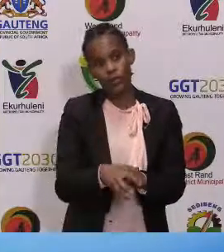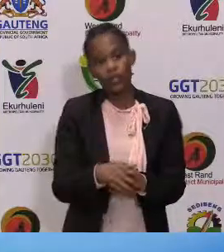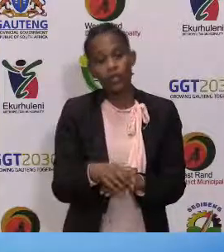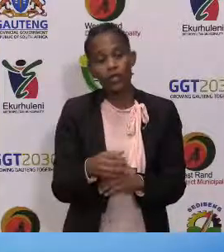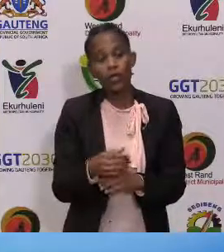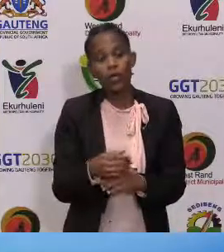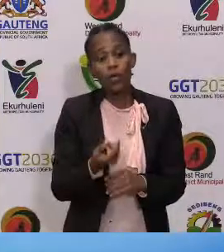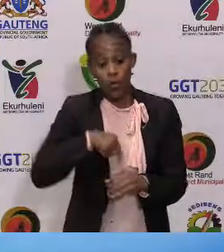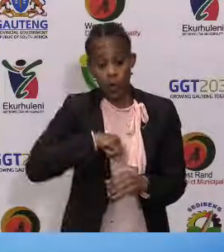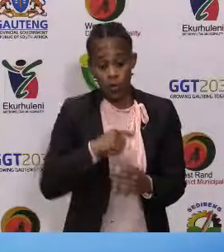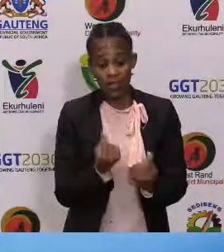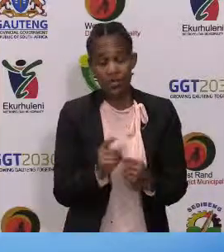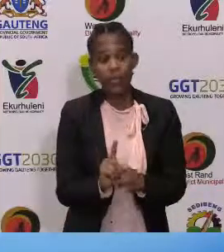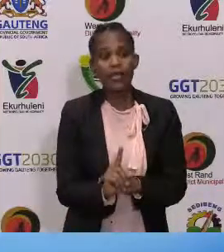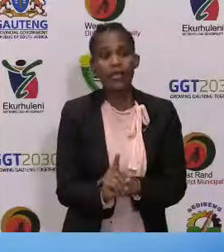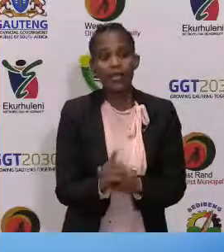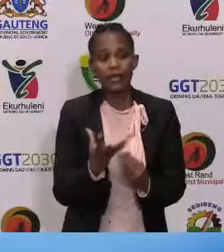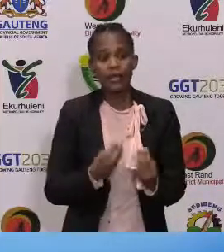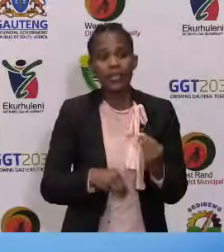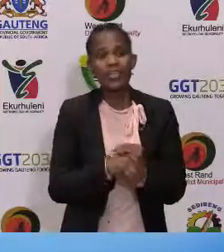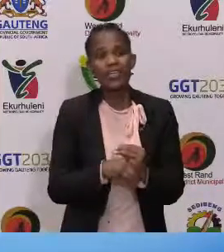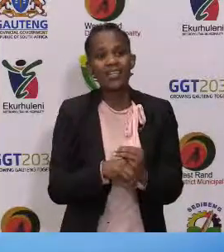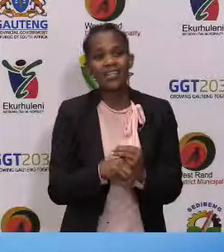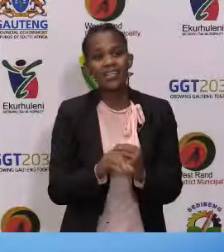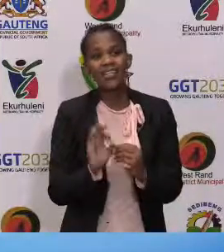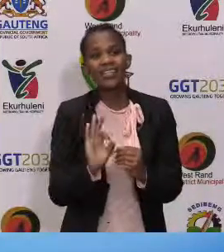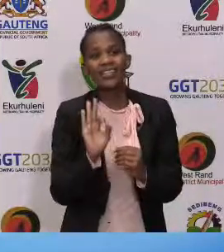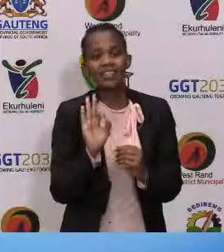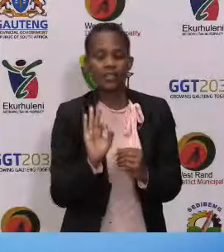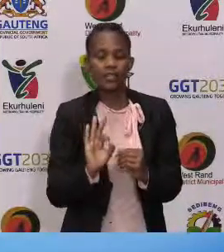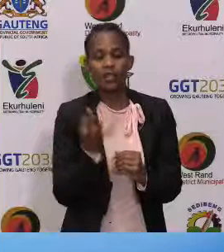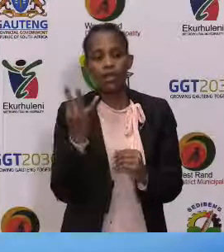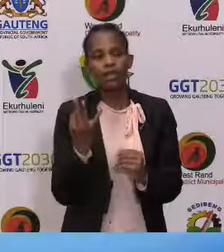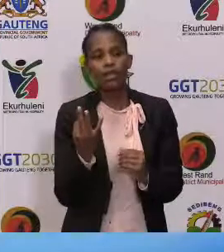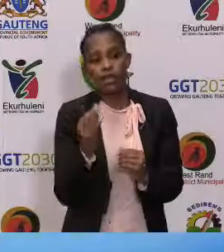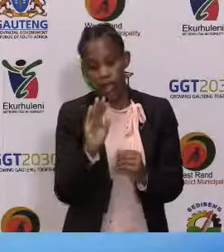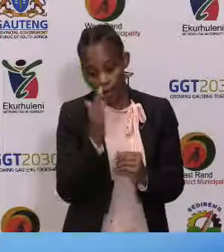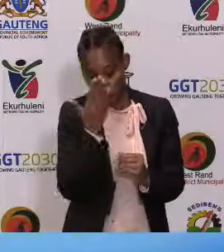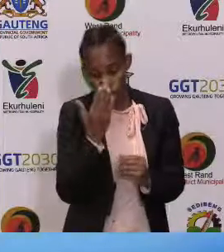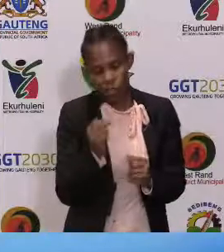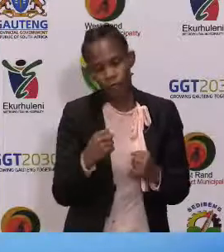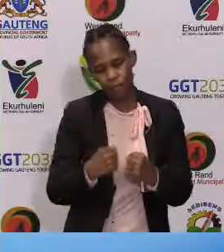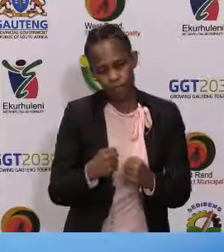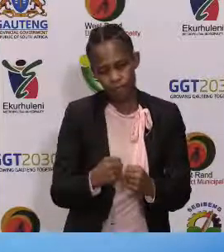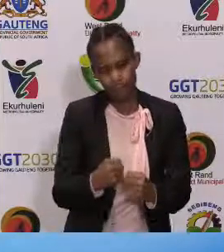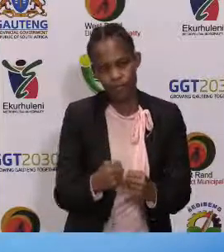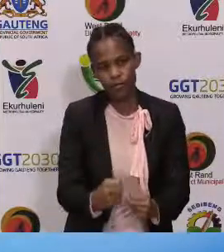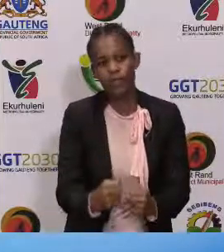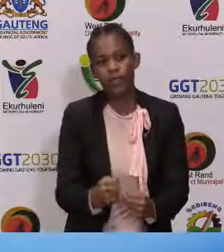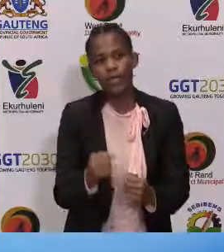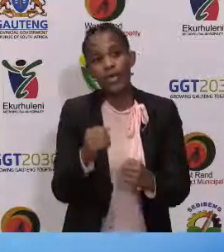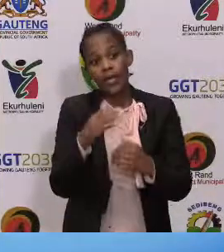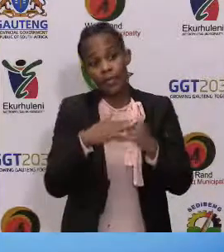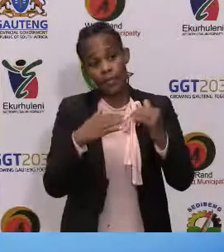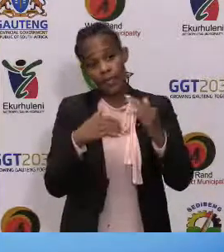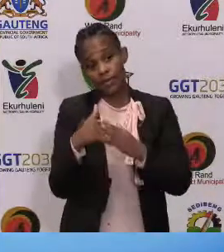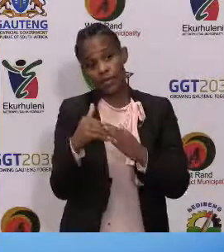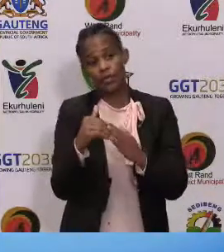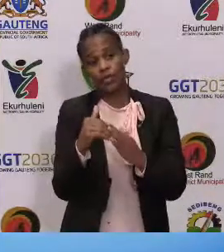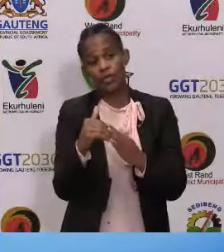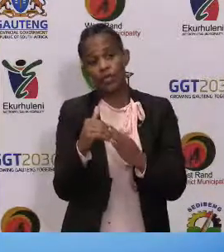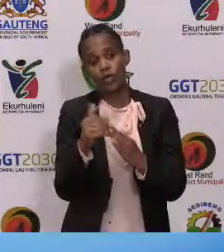Then we had, in terms of the third approach of permanent structures, we